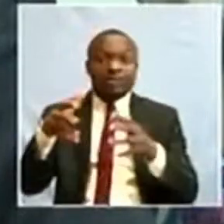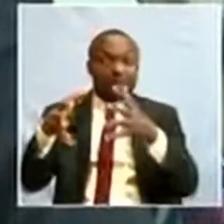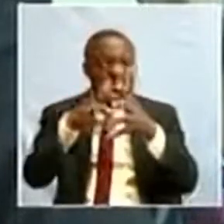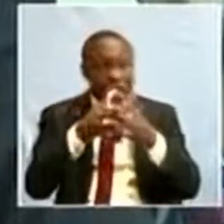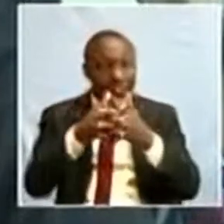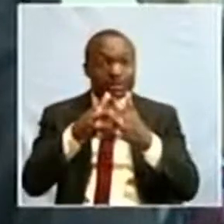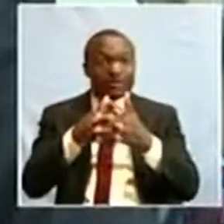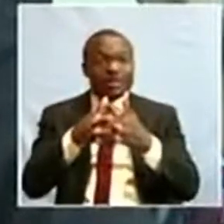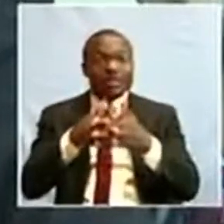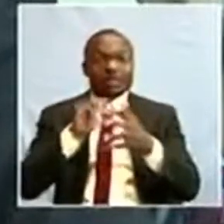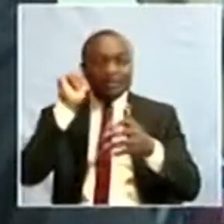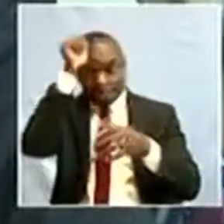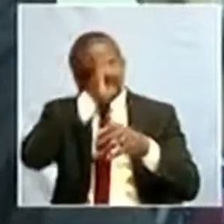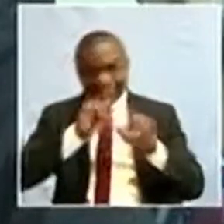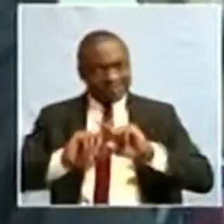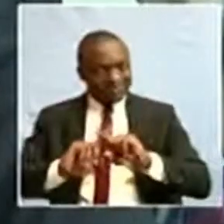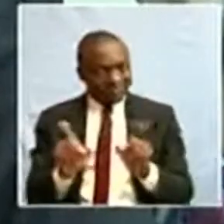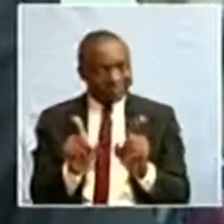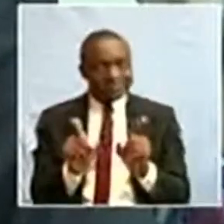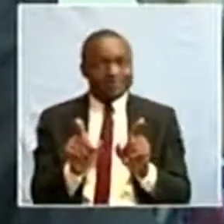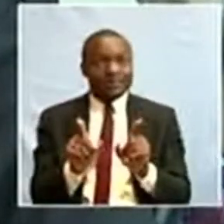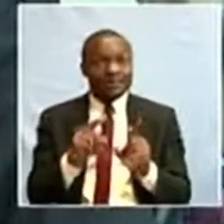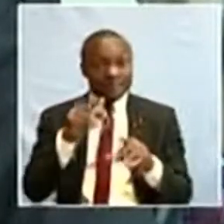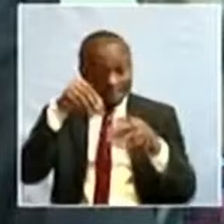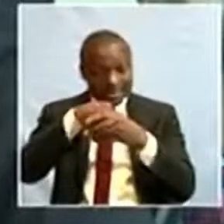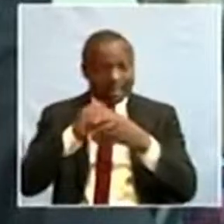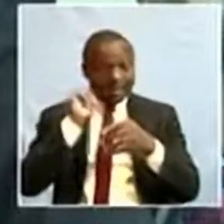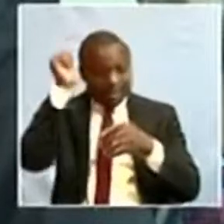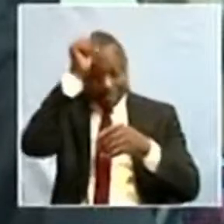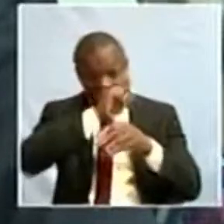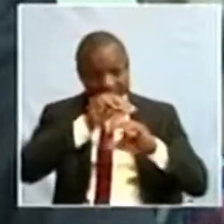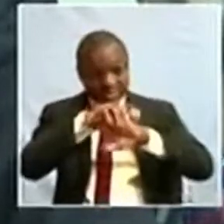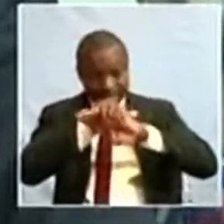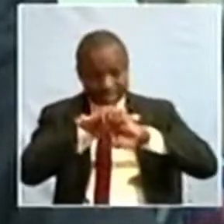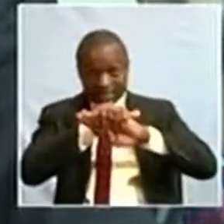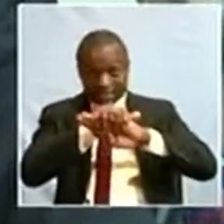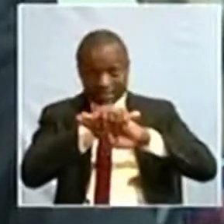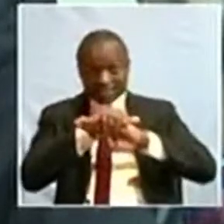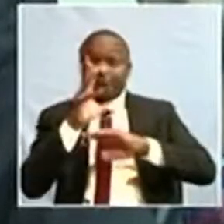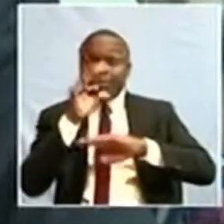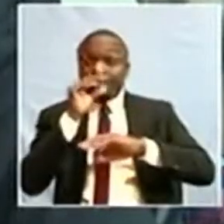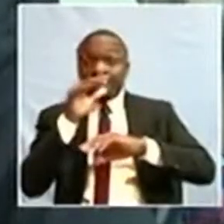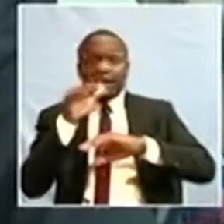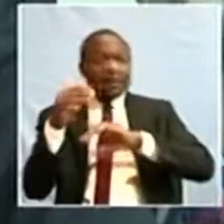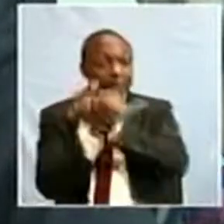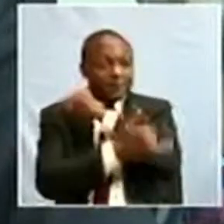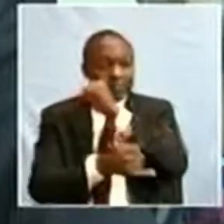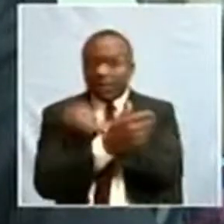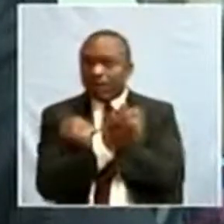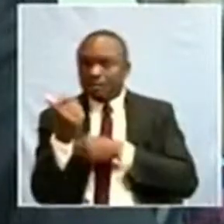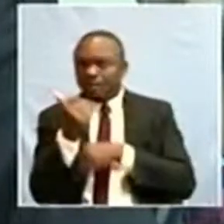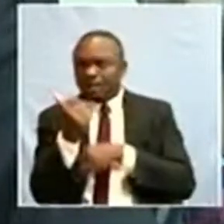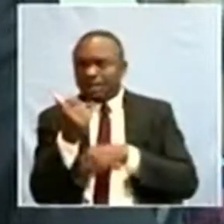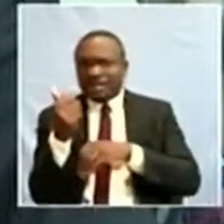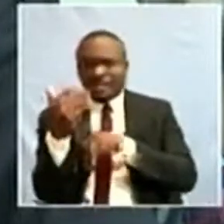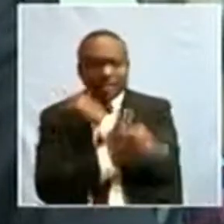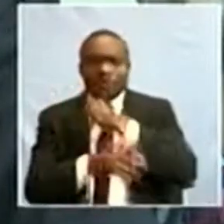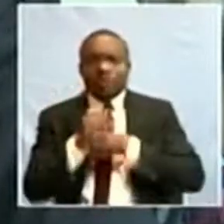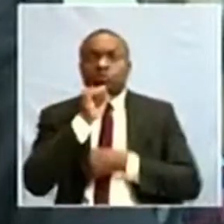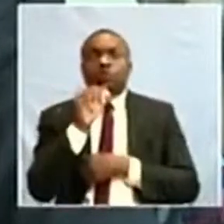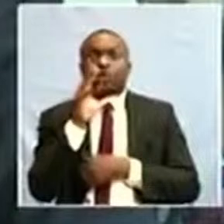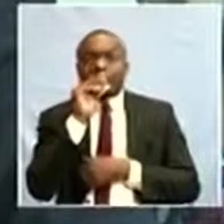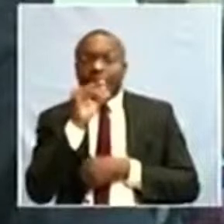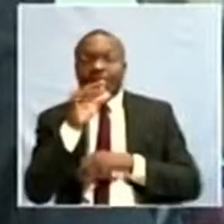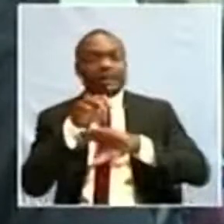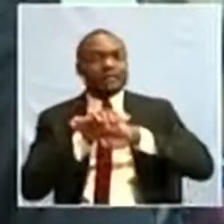Africa will be different. Okay. Even within Africa, there are English-speaking countries, and then you have non-English-speaking countries. So the